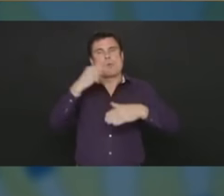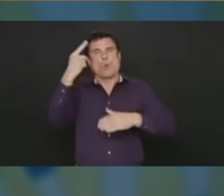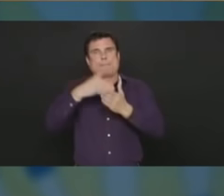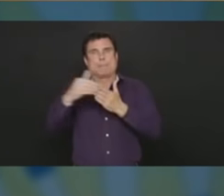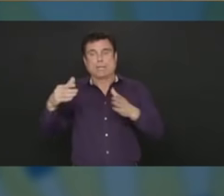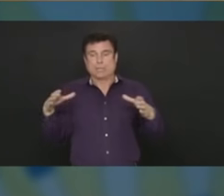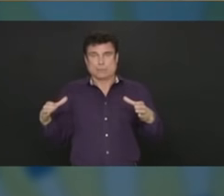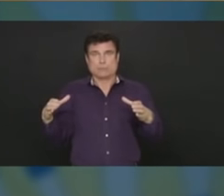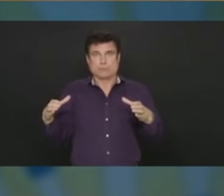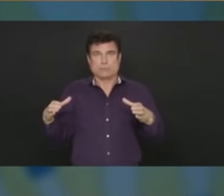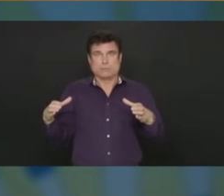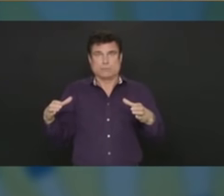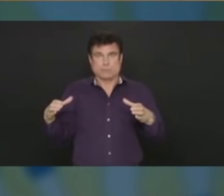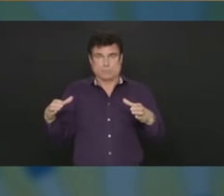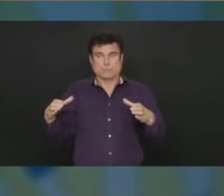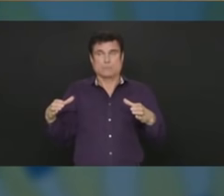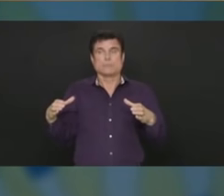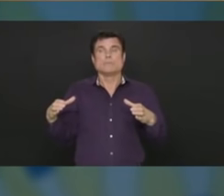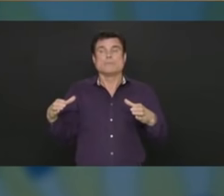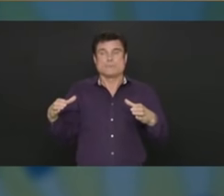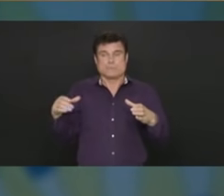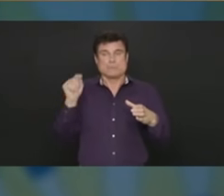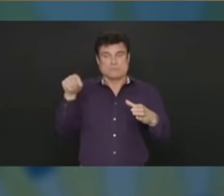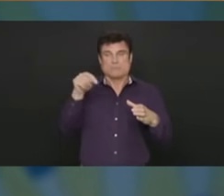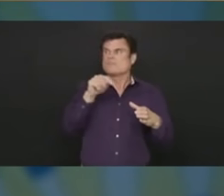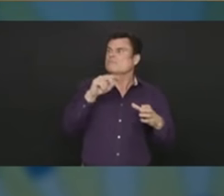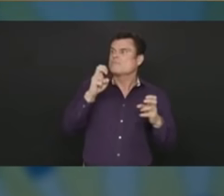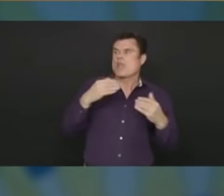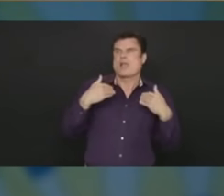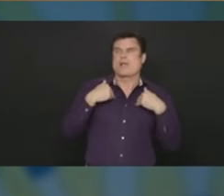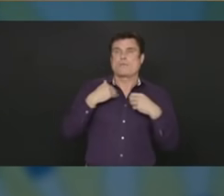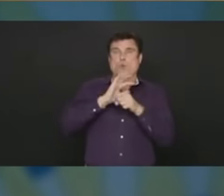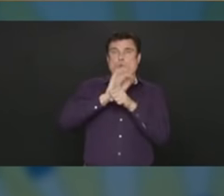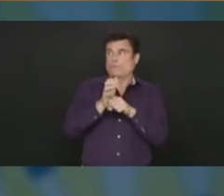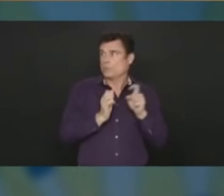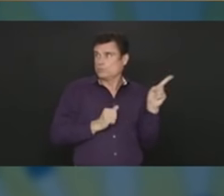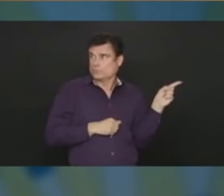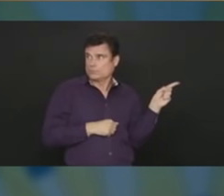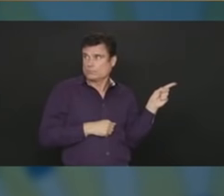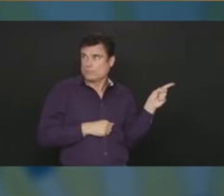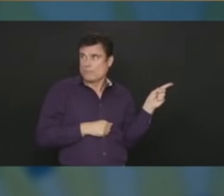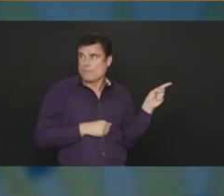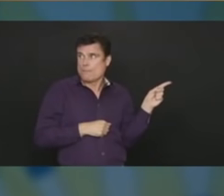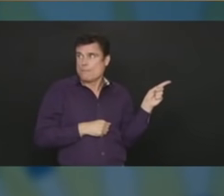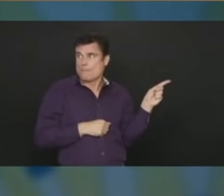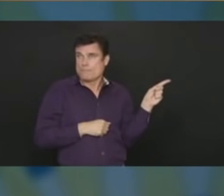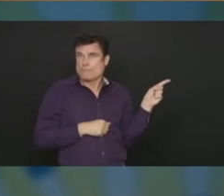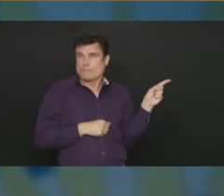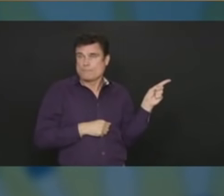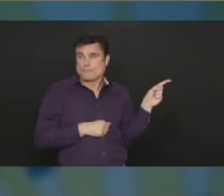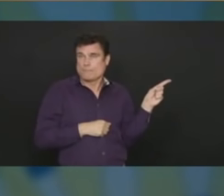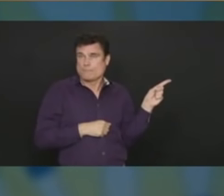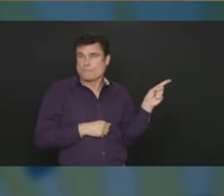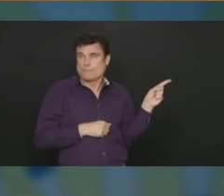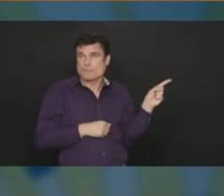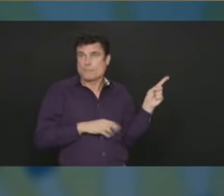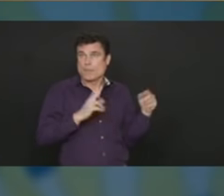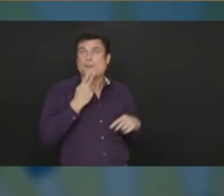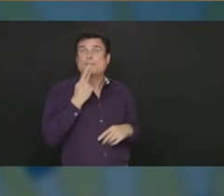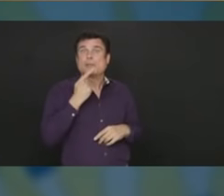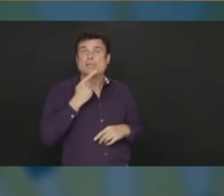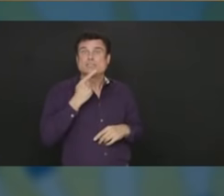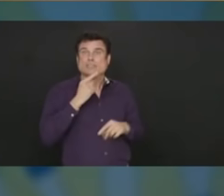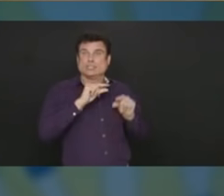flattening it. In addition, this is an update of the death rates by countries here in